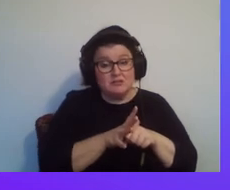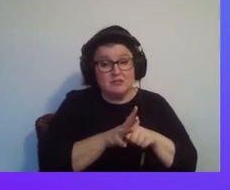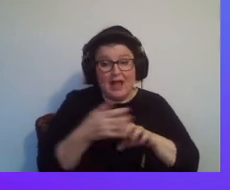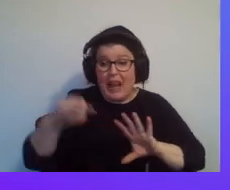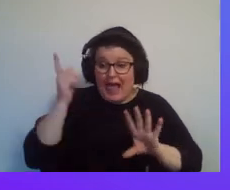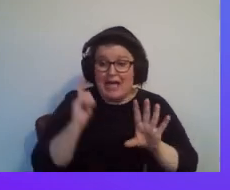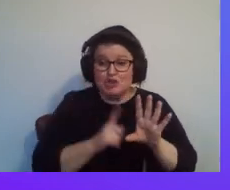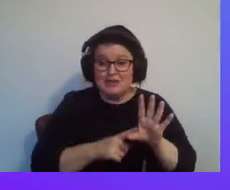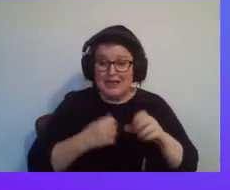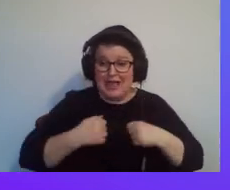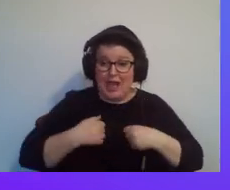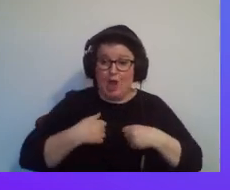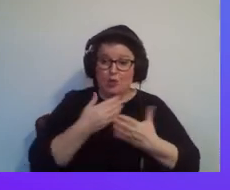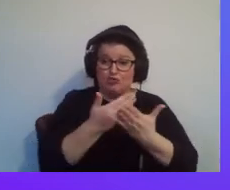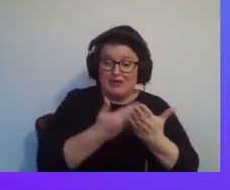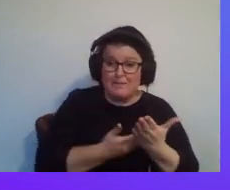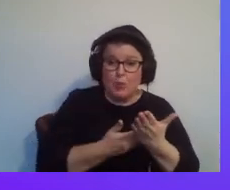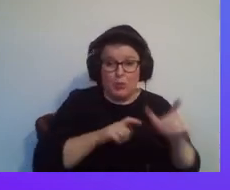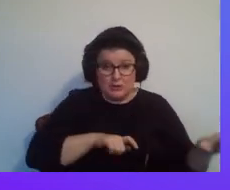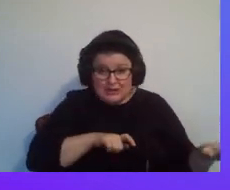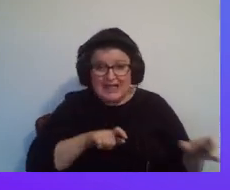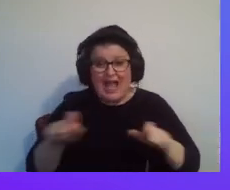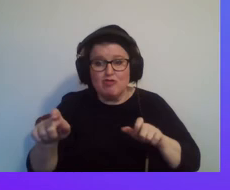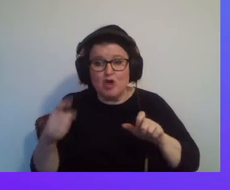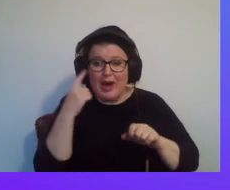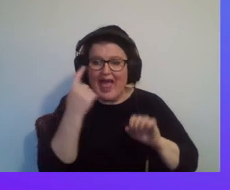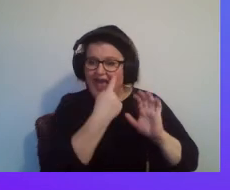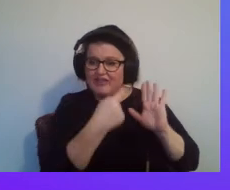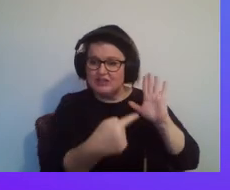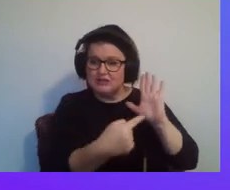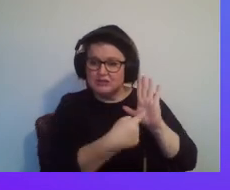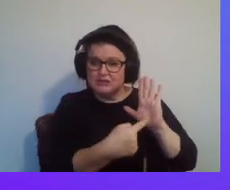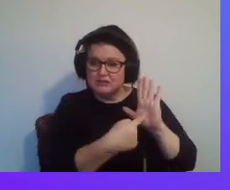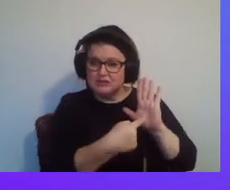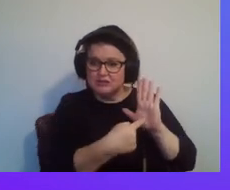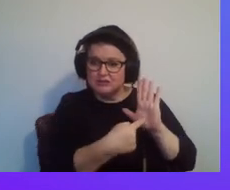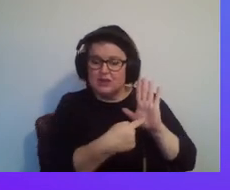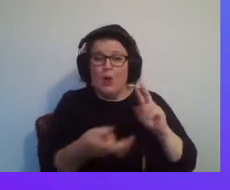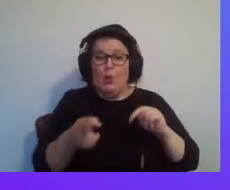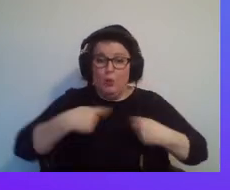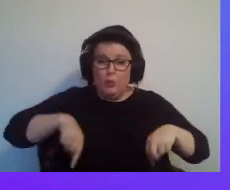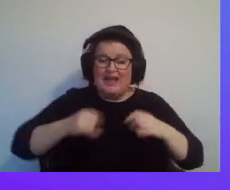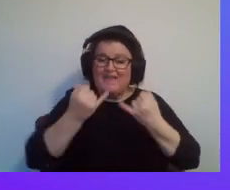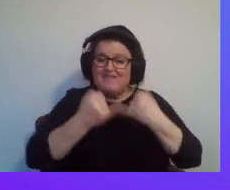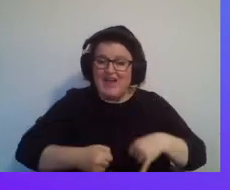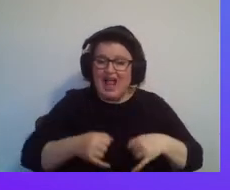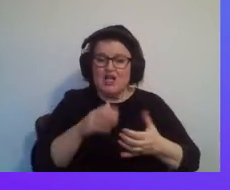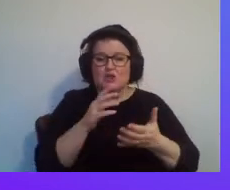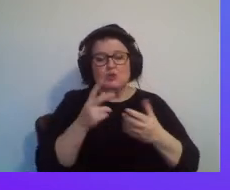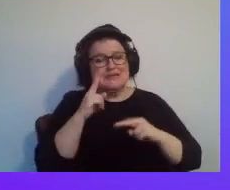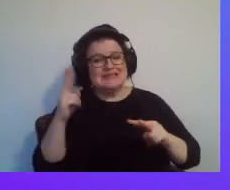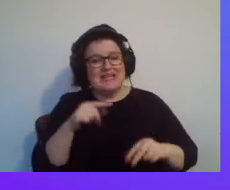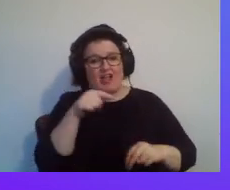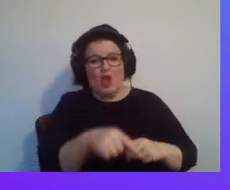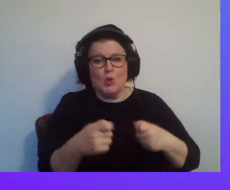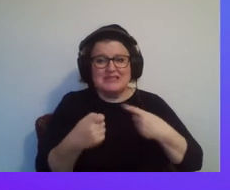doing in London now continues to show that if we fail to address those social issues, we will continue, as Serena has said, to be